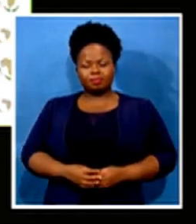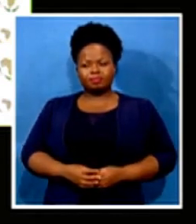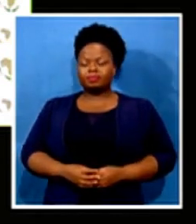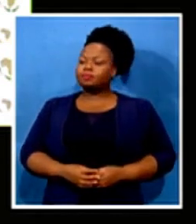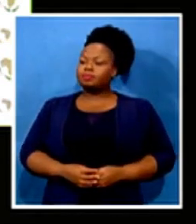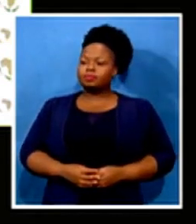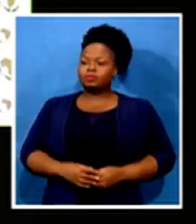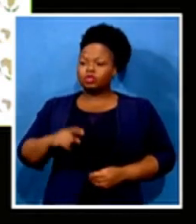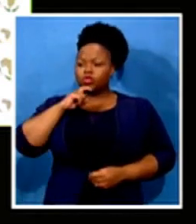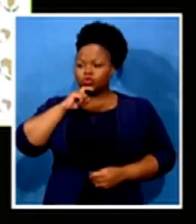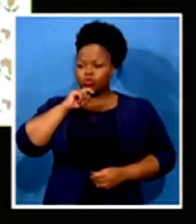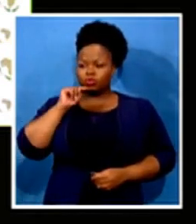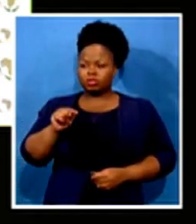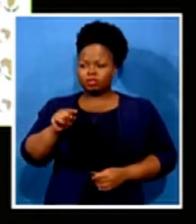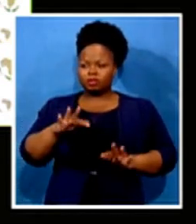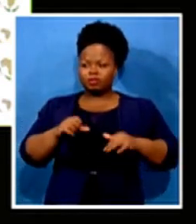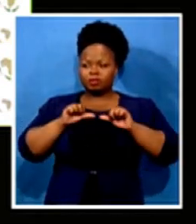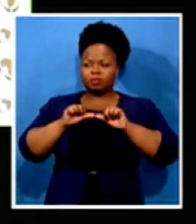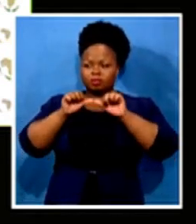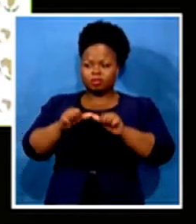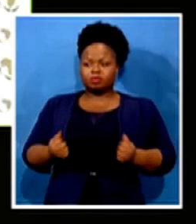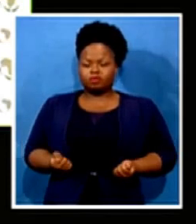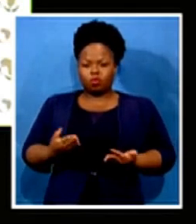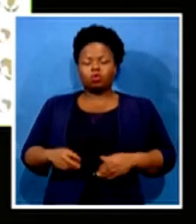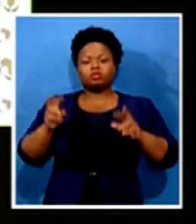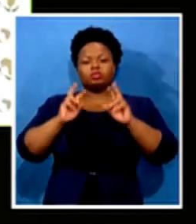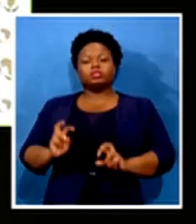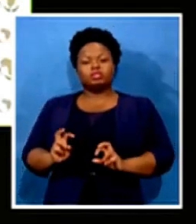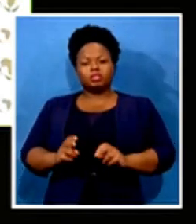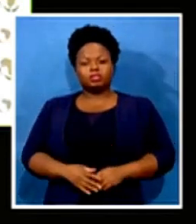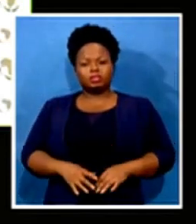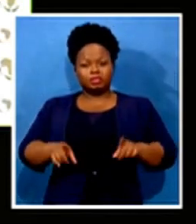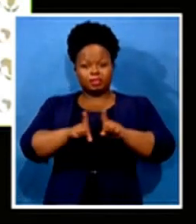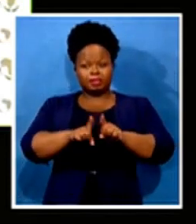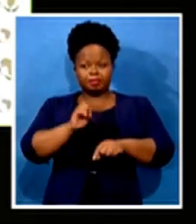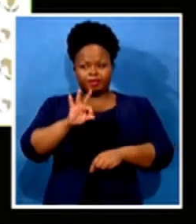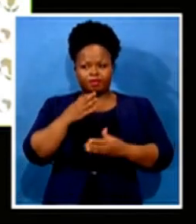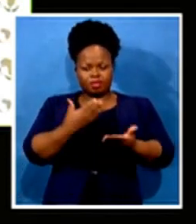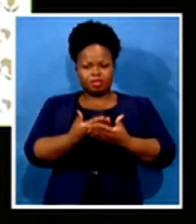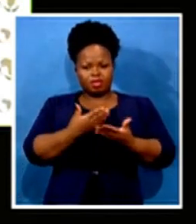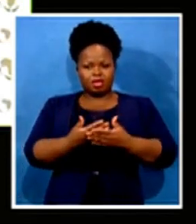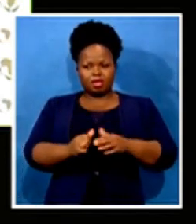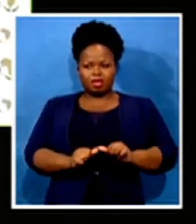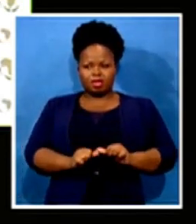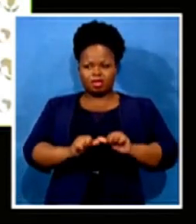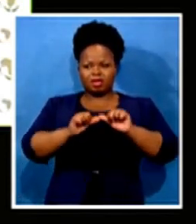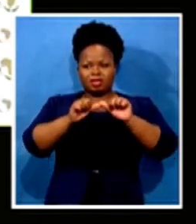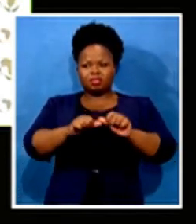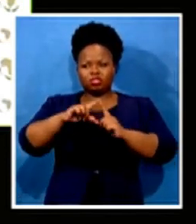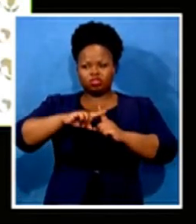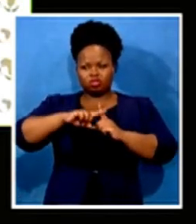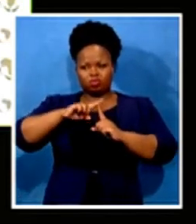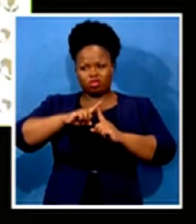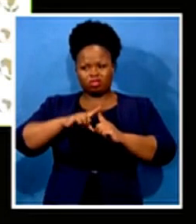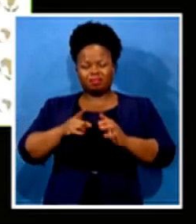solar panels that can actually enable and maintain stable temperatures there. I believe other countries are using the